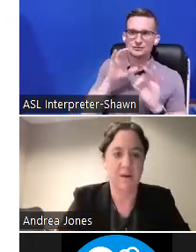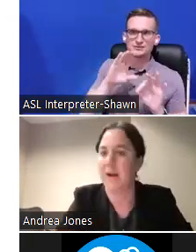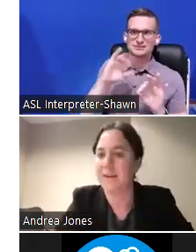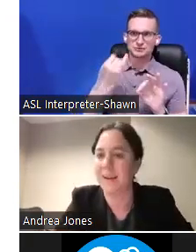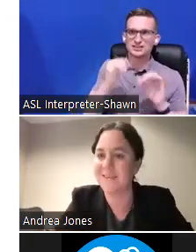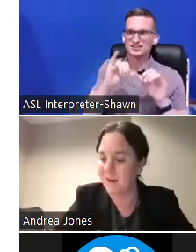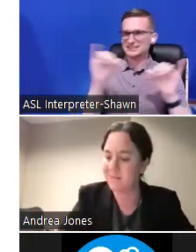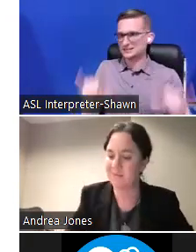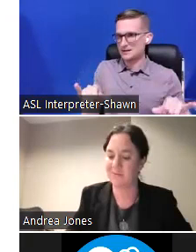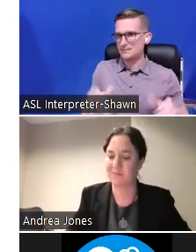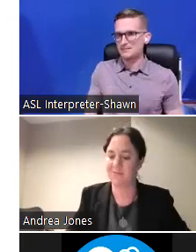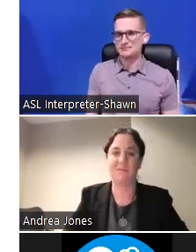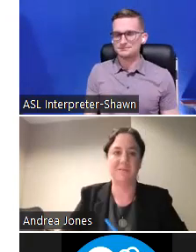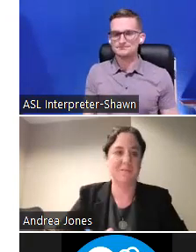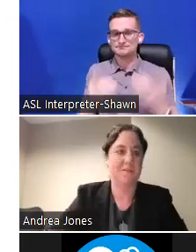all right, next slide.